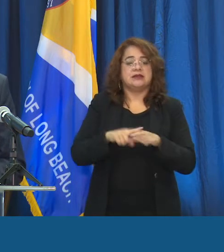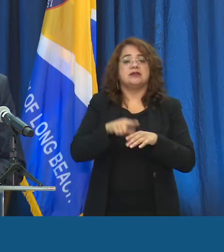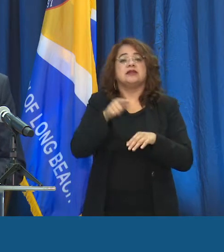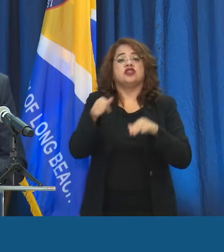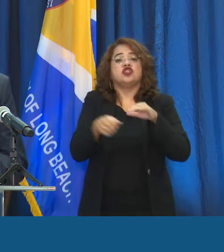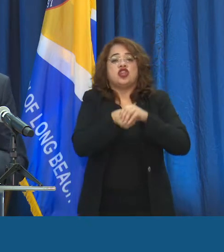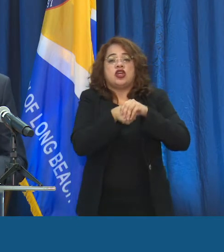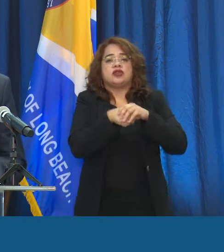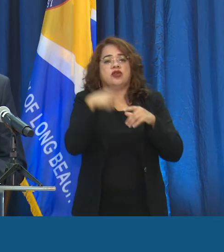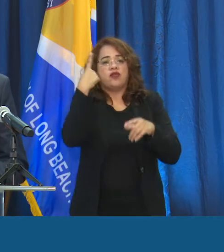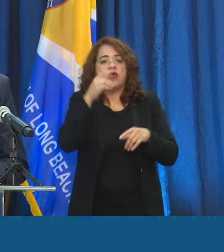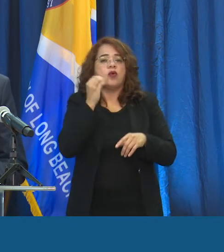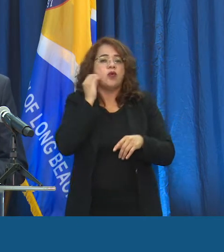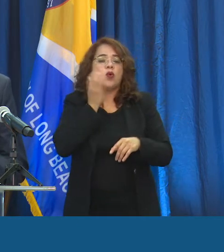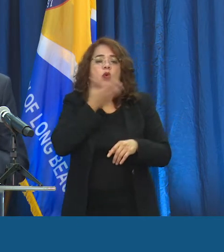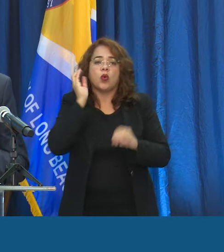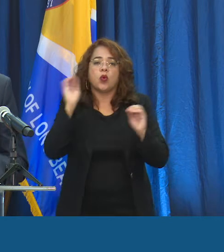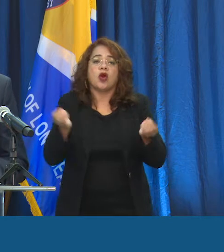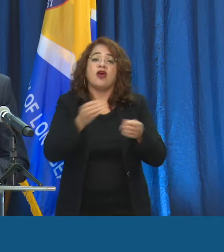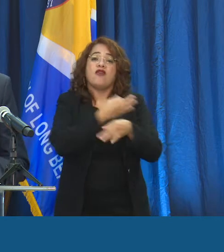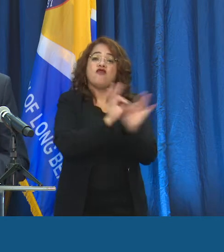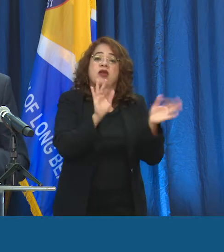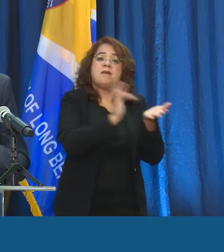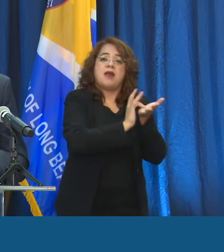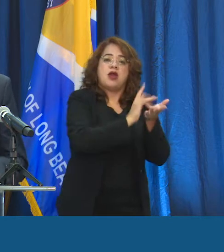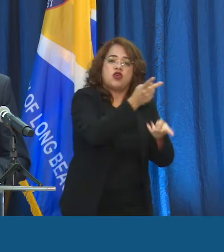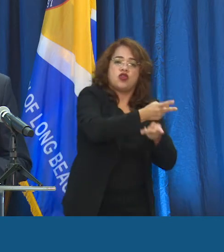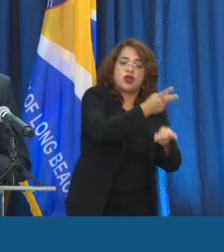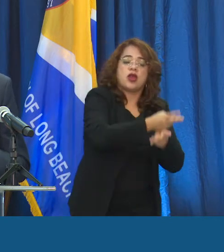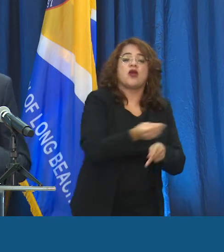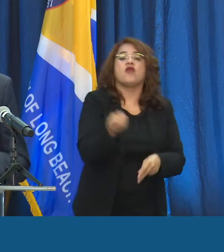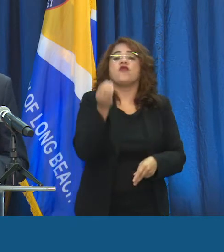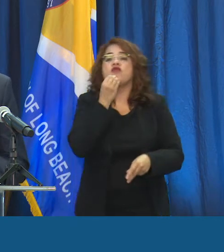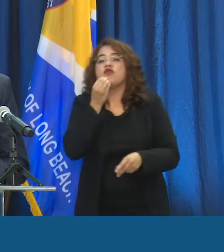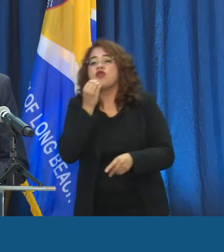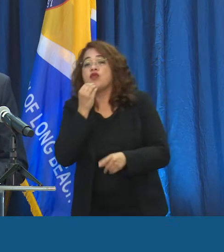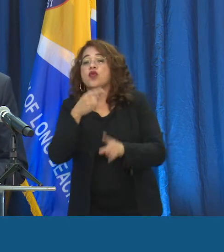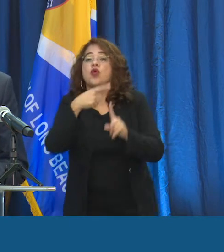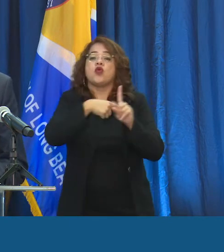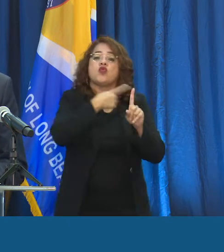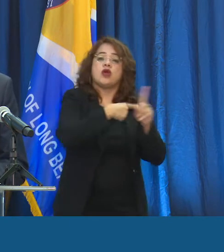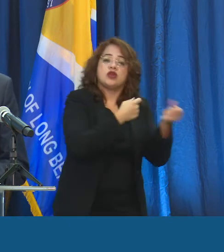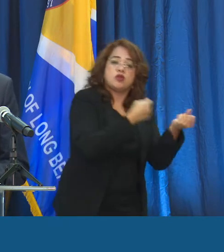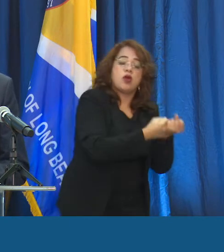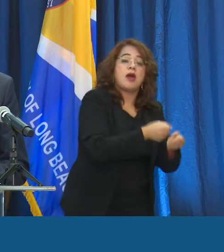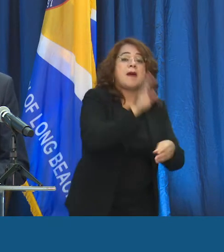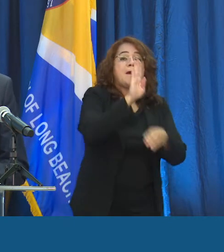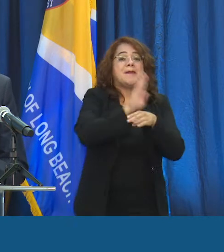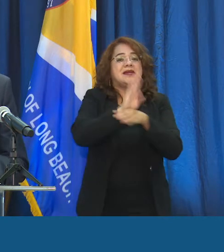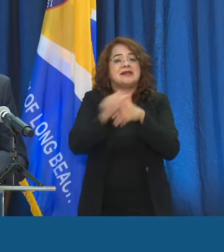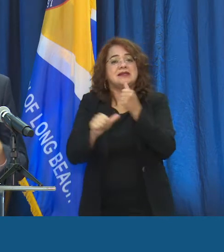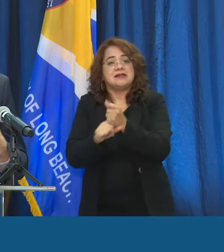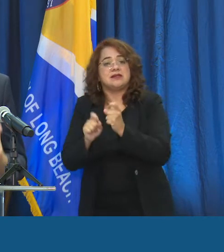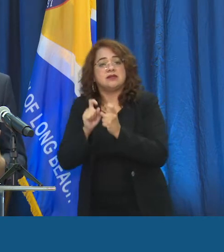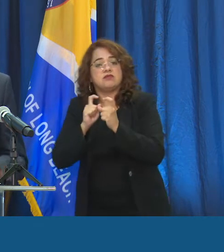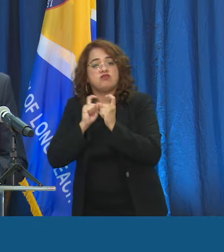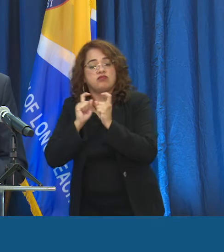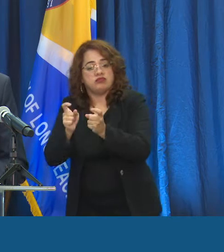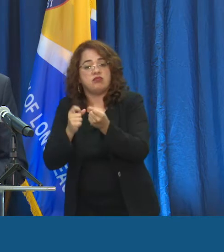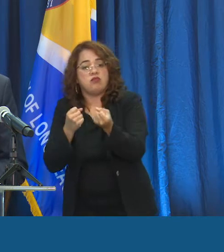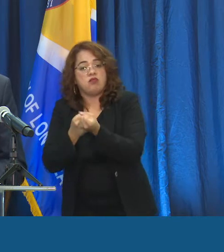the homeless, free medical care, food, rent support, business assistance types programs. We've